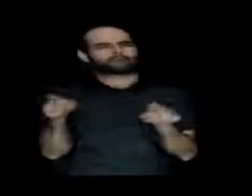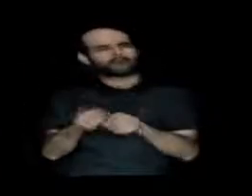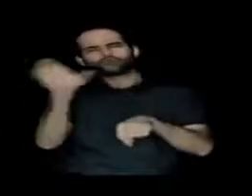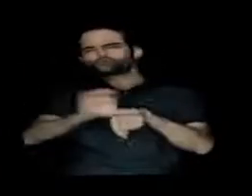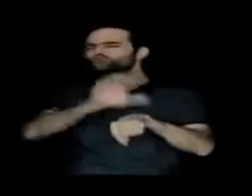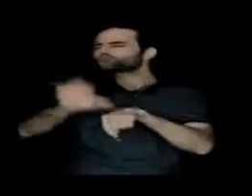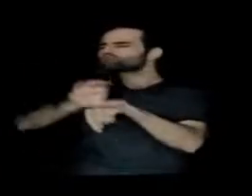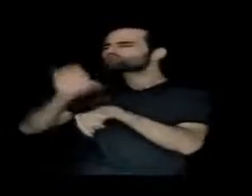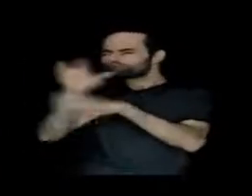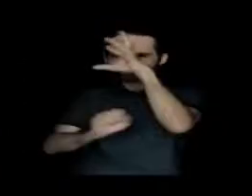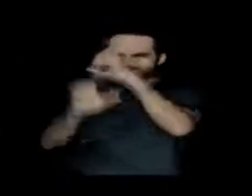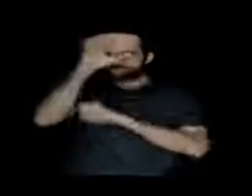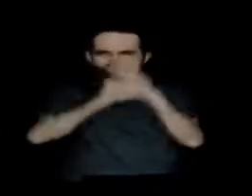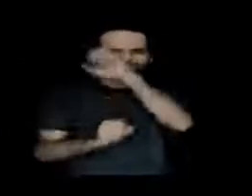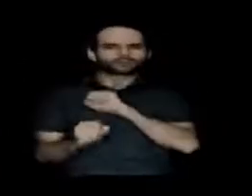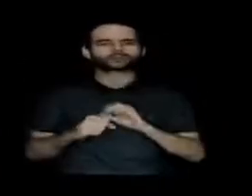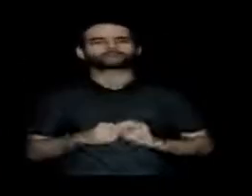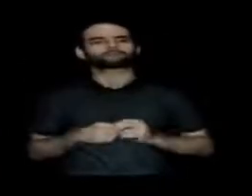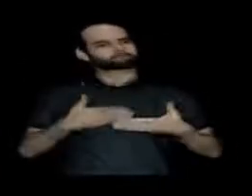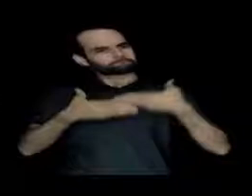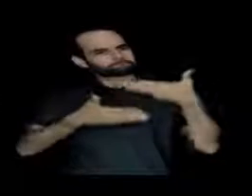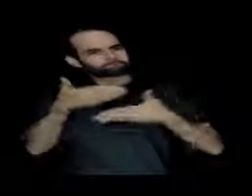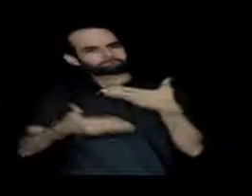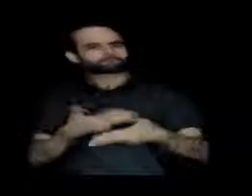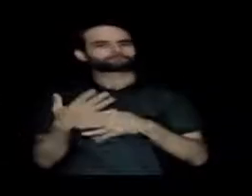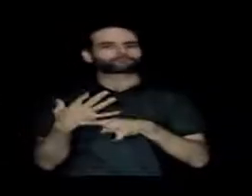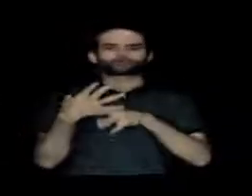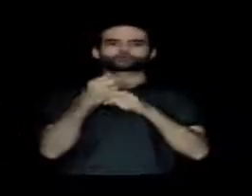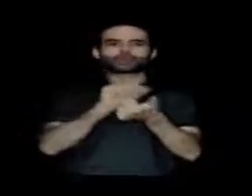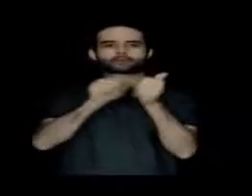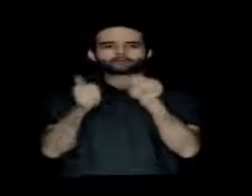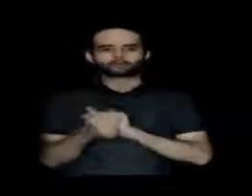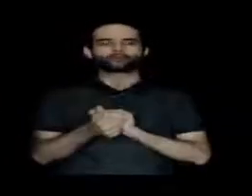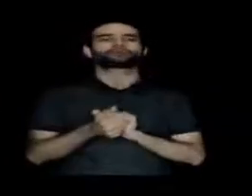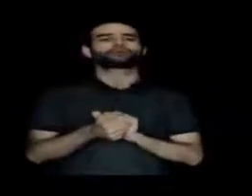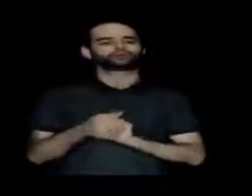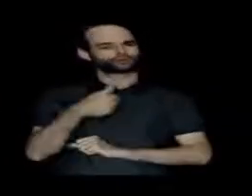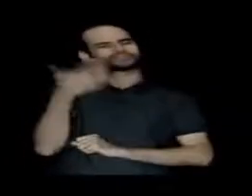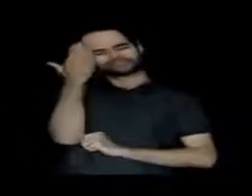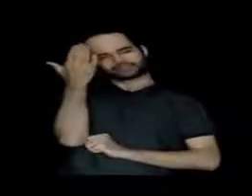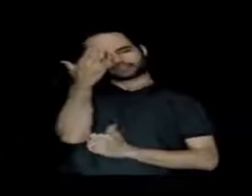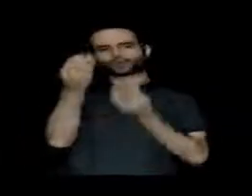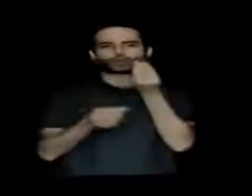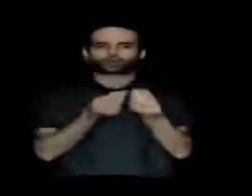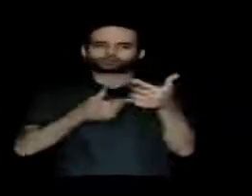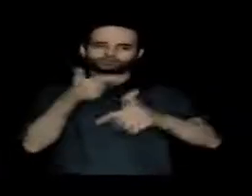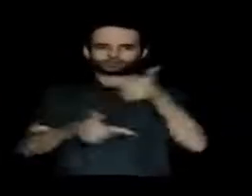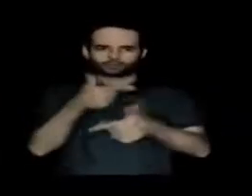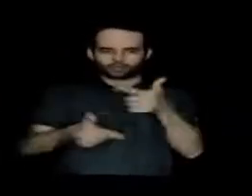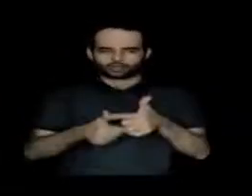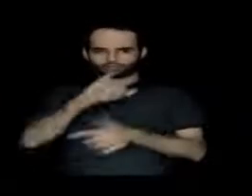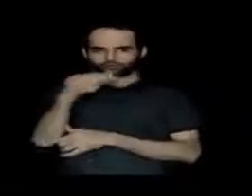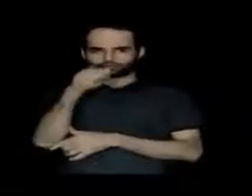Paulo to see this Congress, attend this Congress of Deafblindness." And there I found